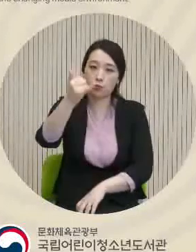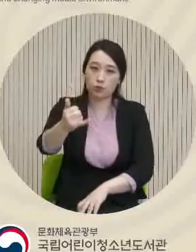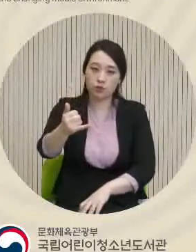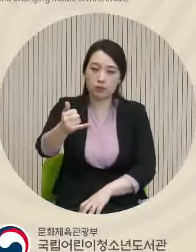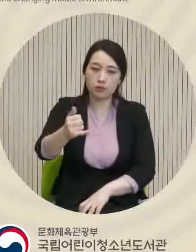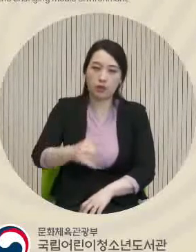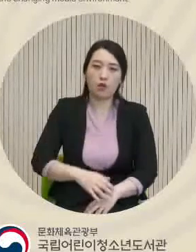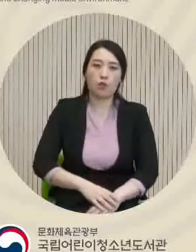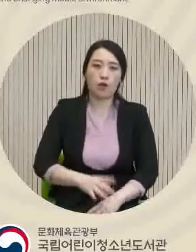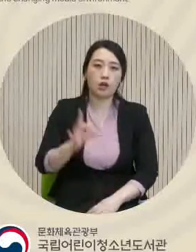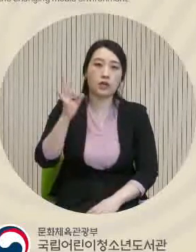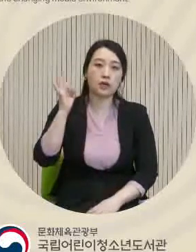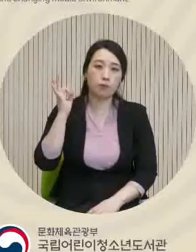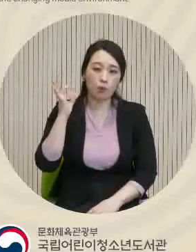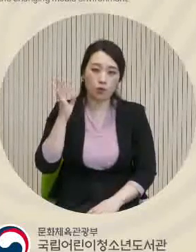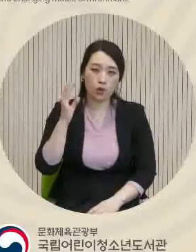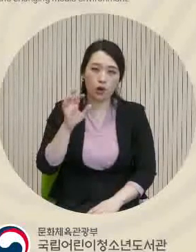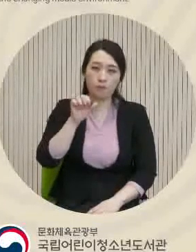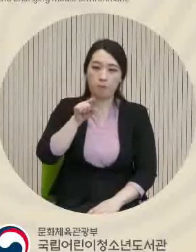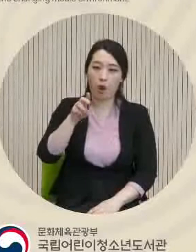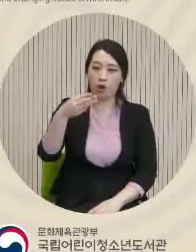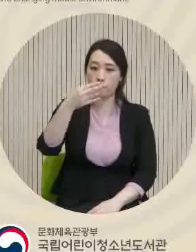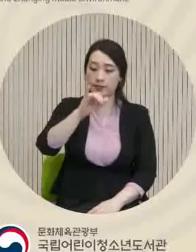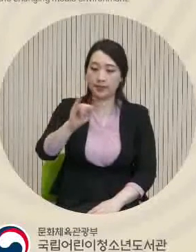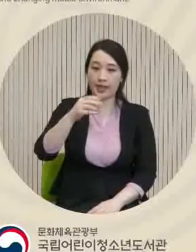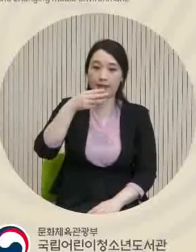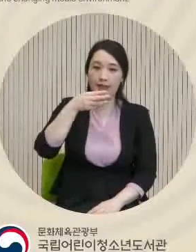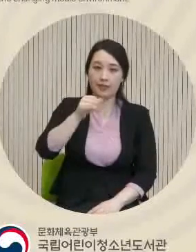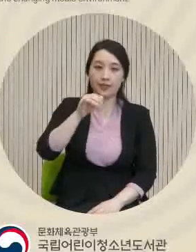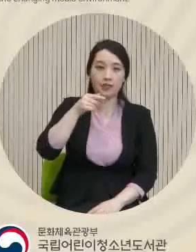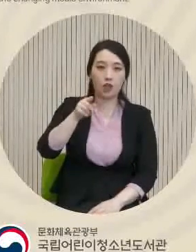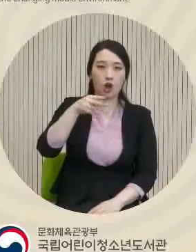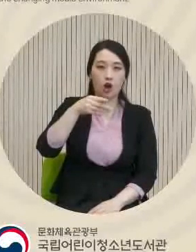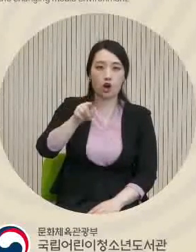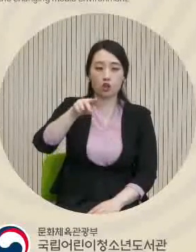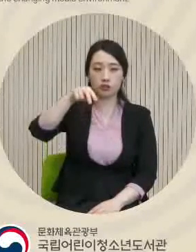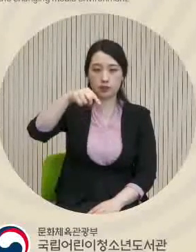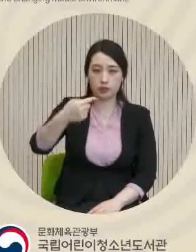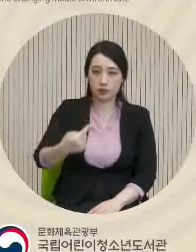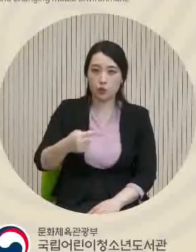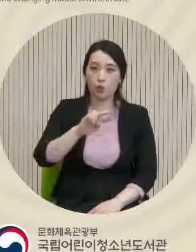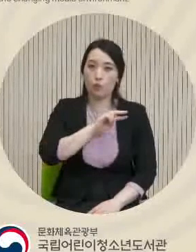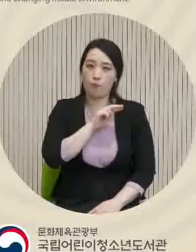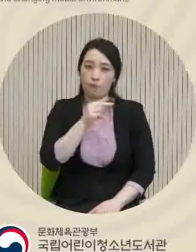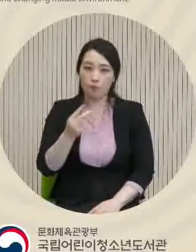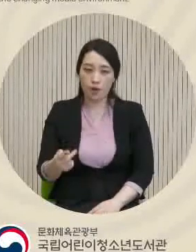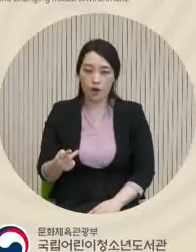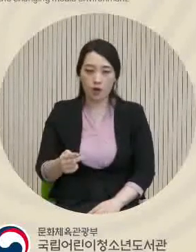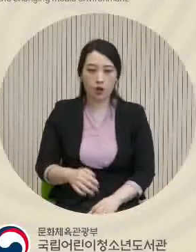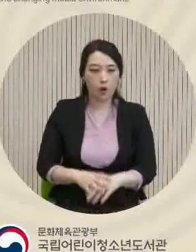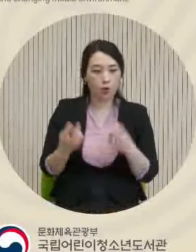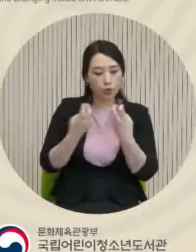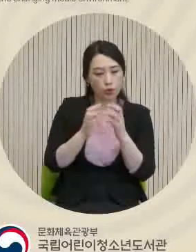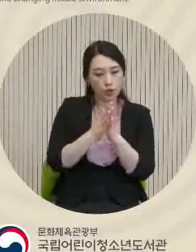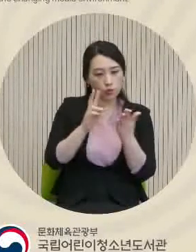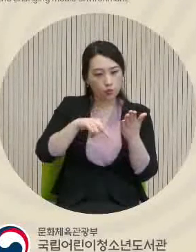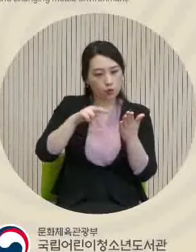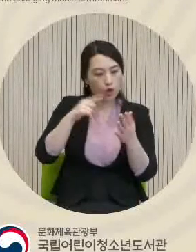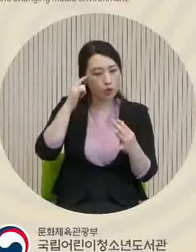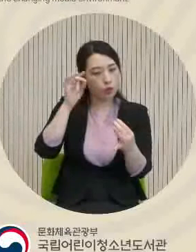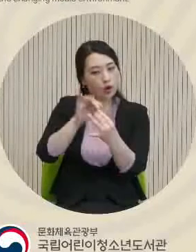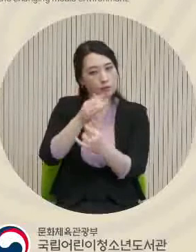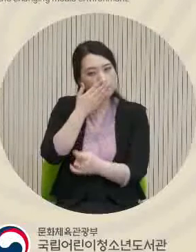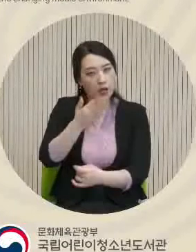teachers, librarians, and parents make consensus on reading activities from multiliteracy's perspective?